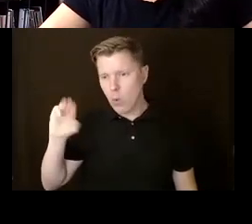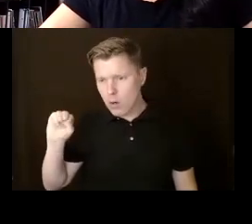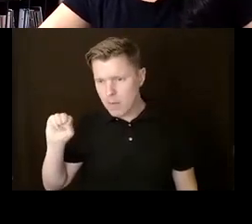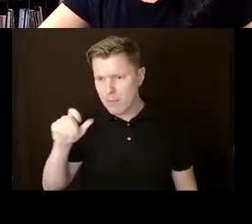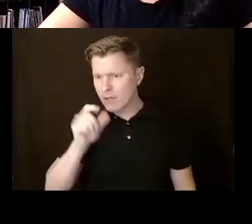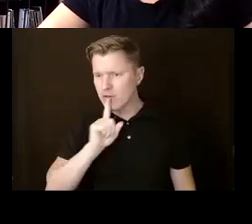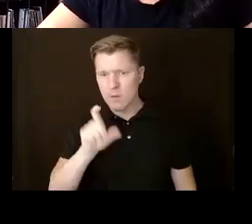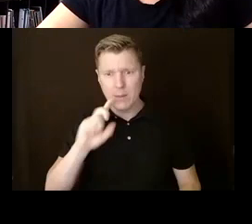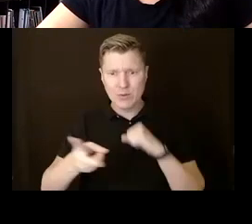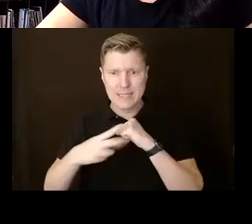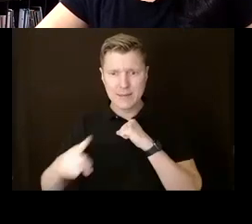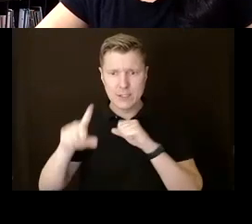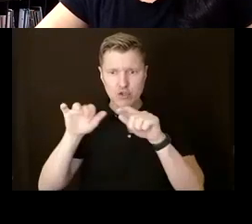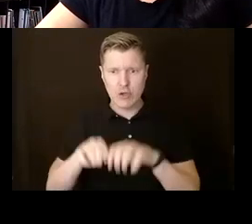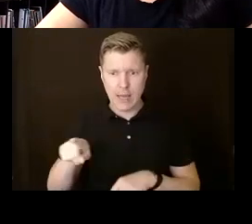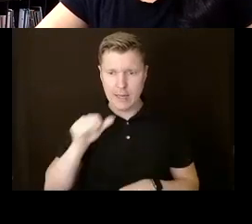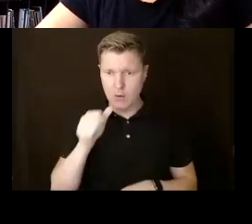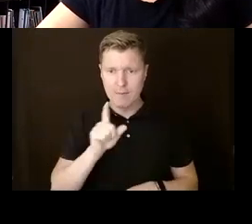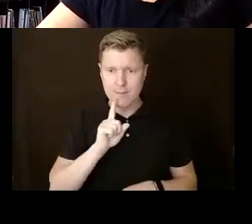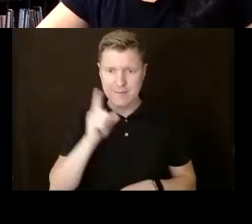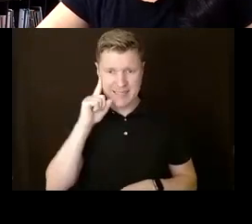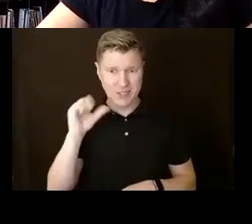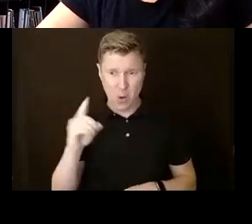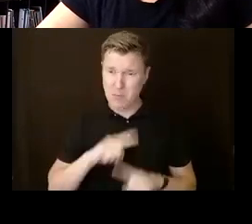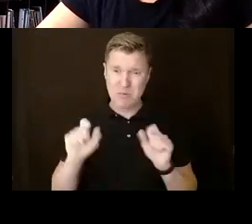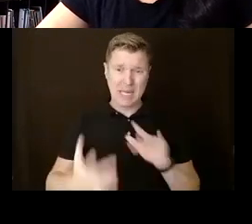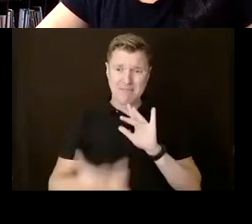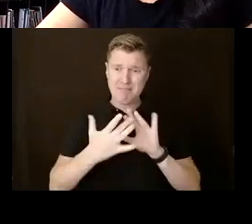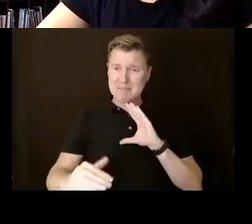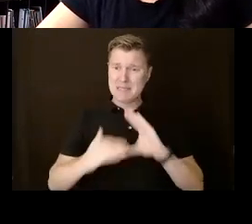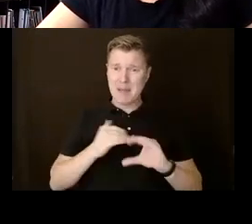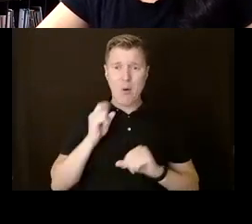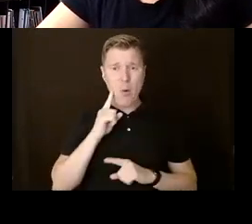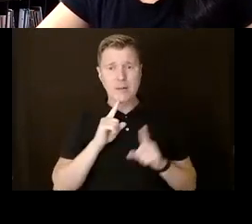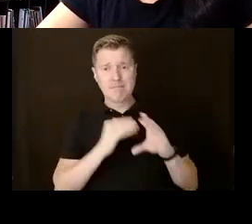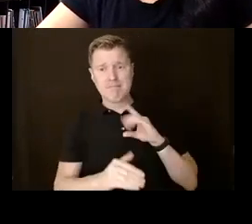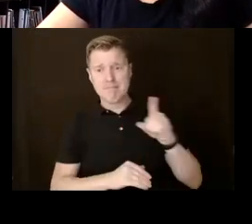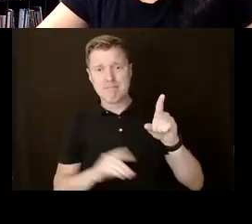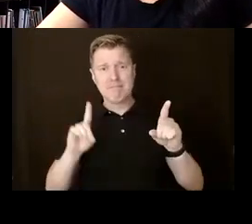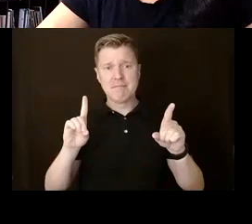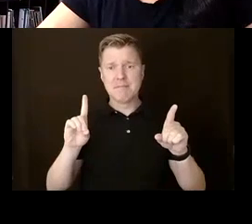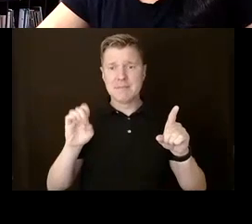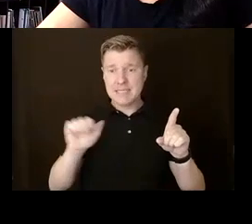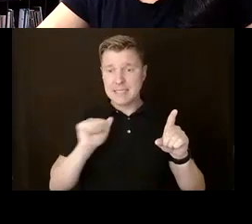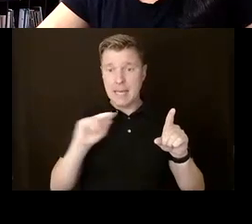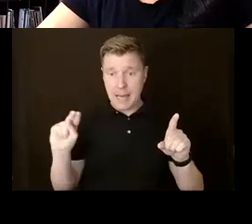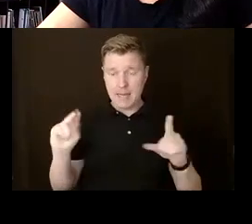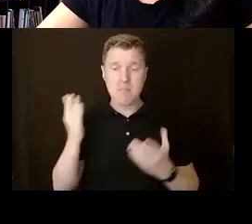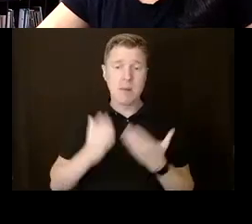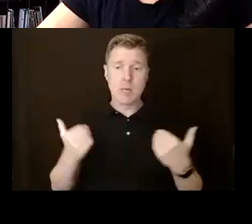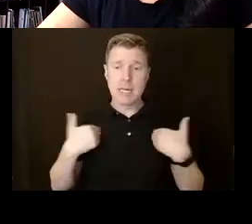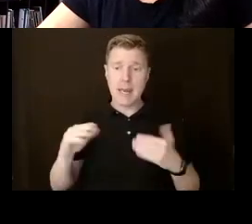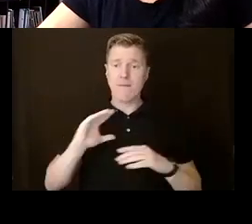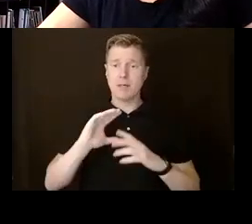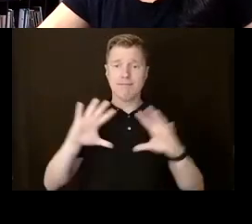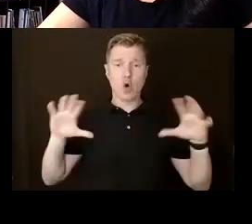to save this chat, but you're welcome to email me or email Diane, and maybe we can get a group thread